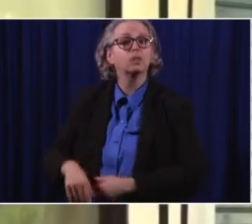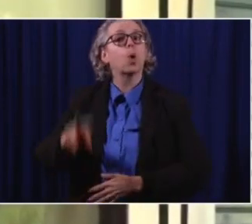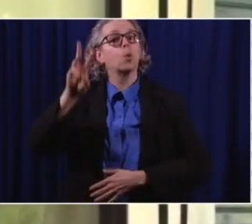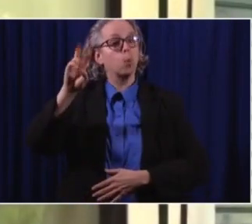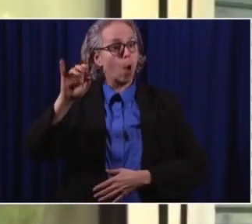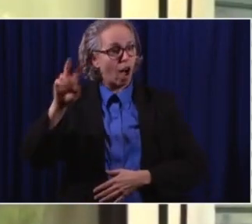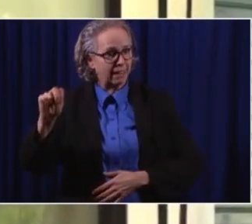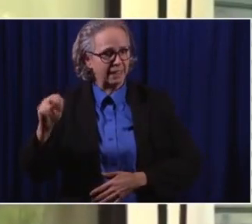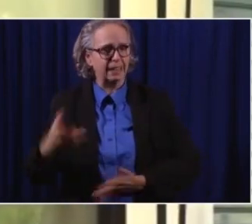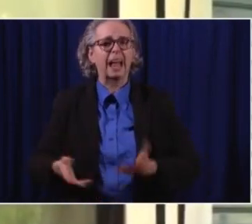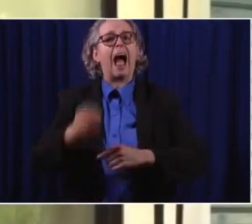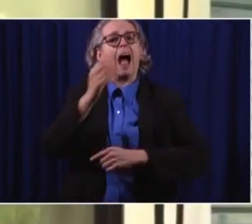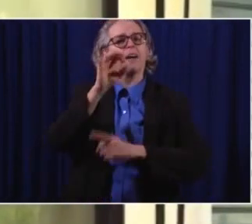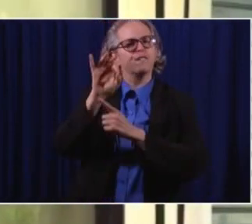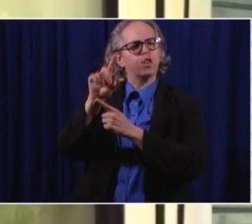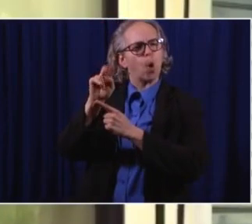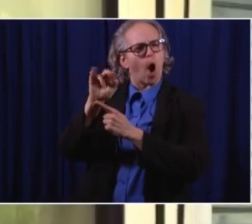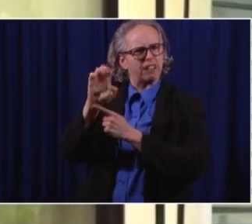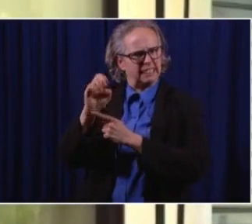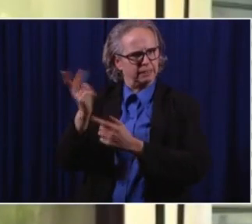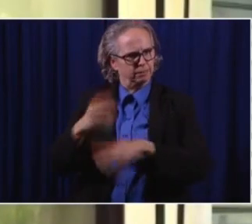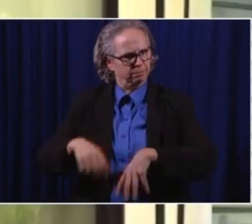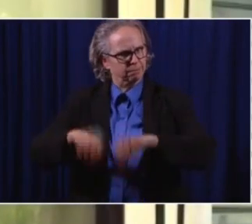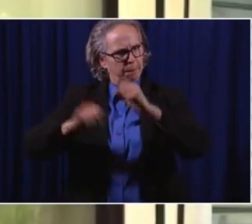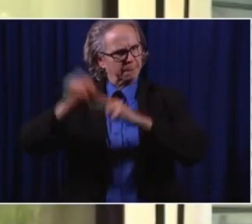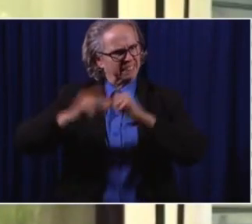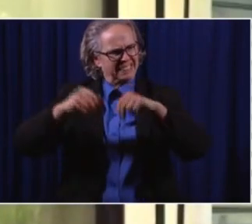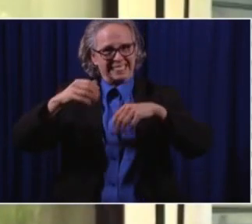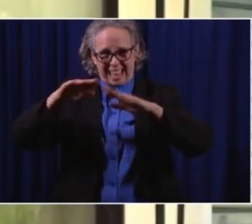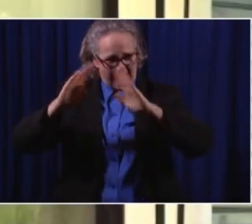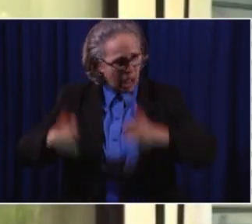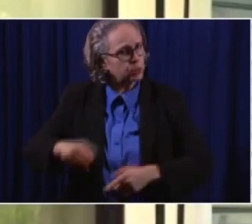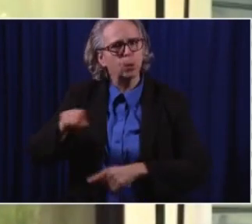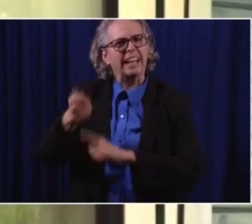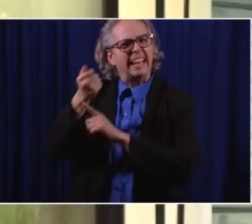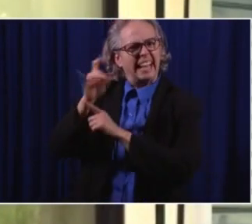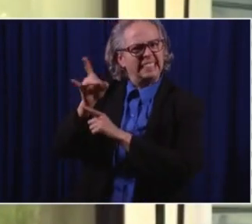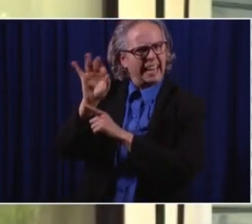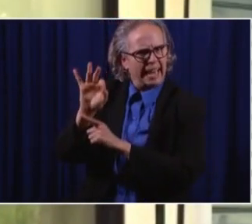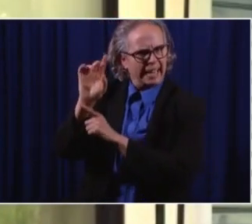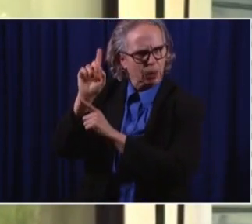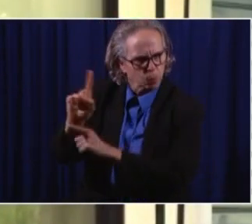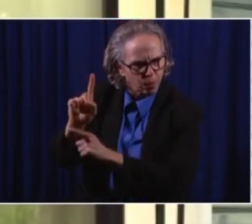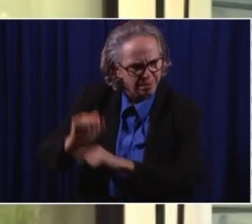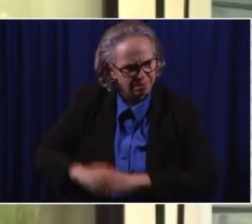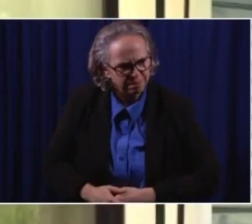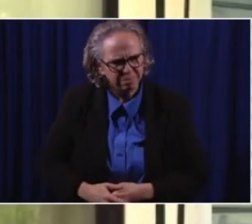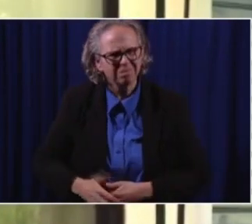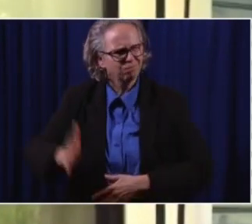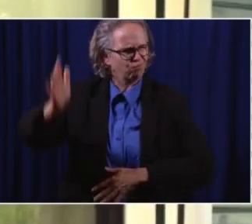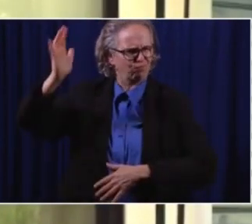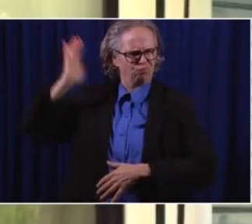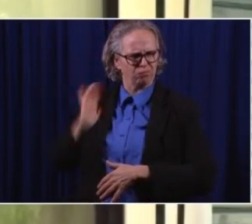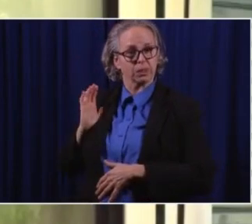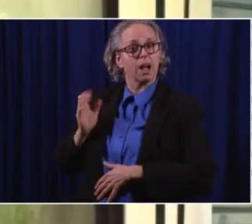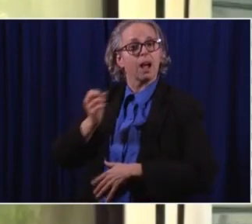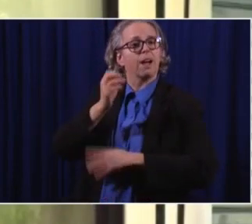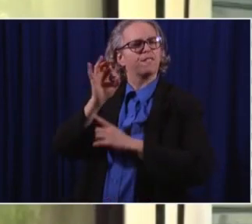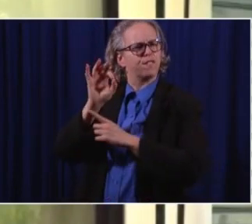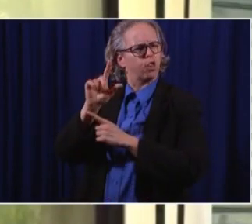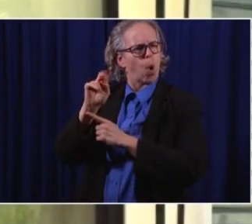year that they were married in 1891. You know, Florence was pretty much a modern woman.